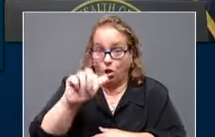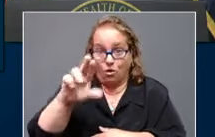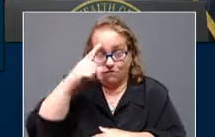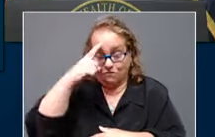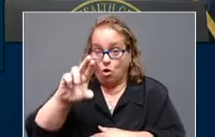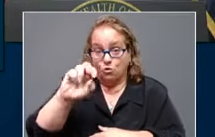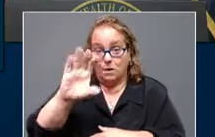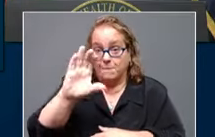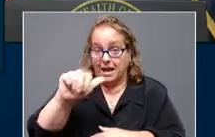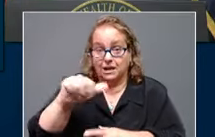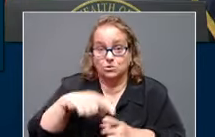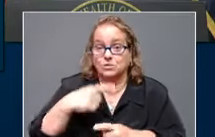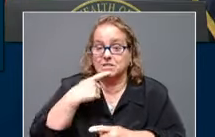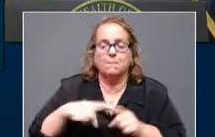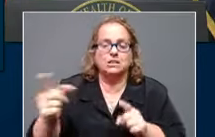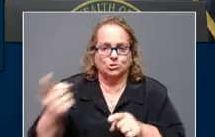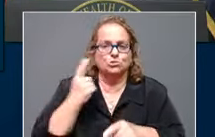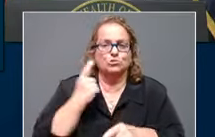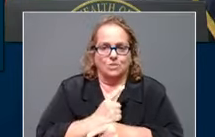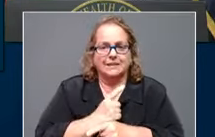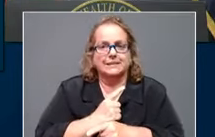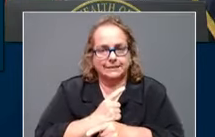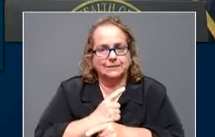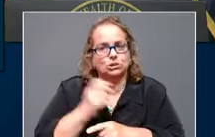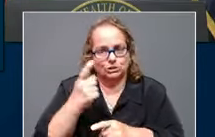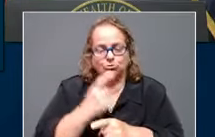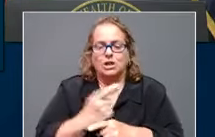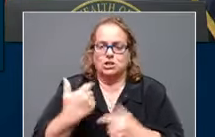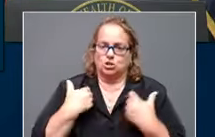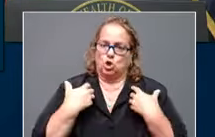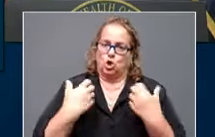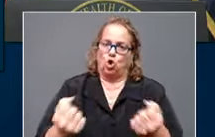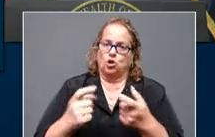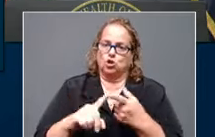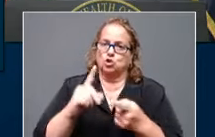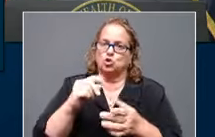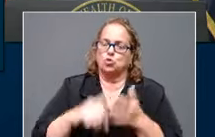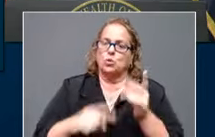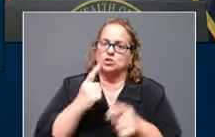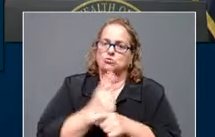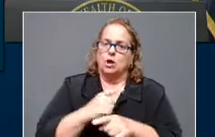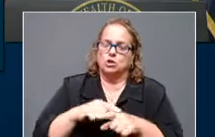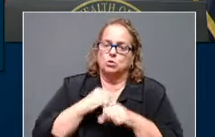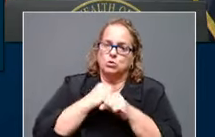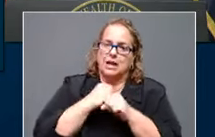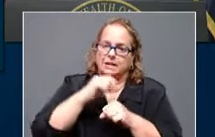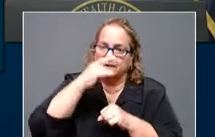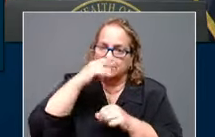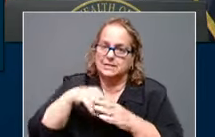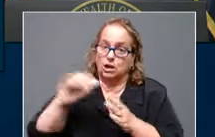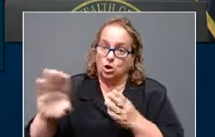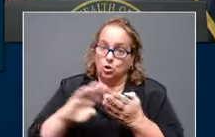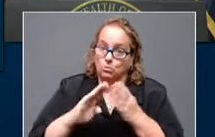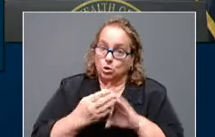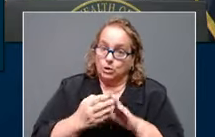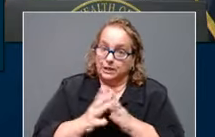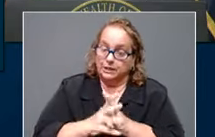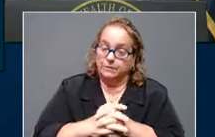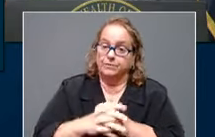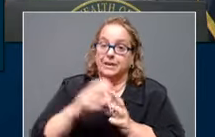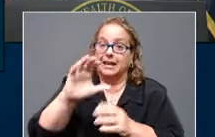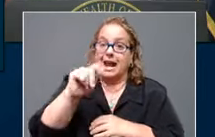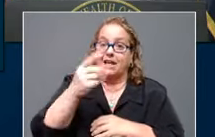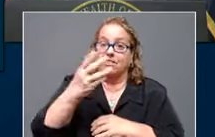in a classroom, and she's exactly right, 5 days a week for their emotional and mental well-being. That's why she is